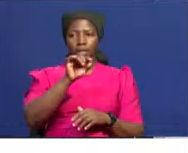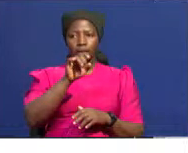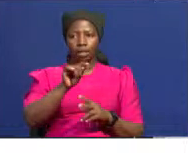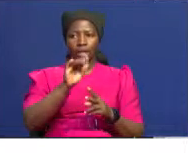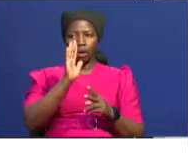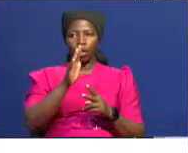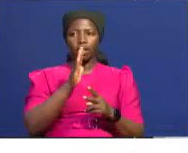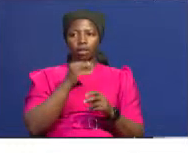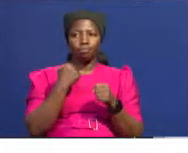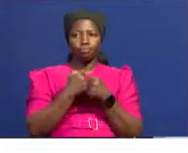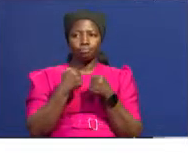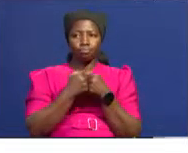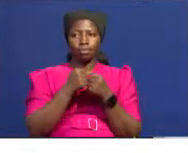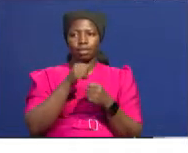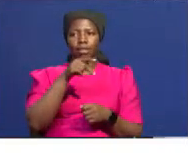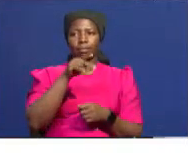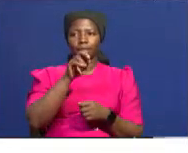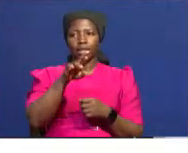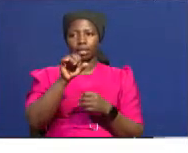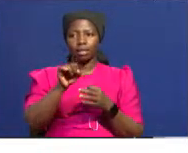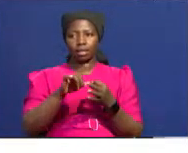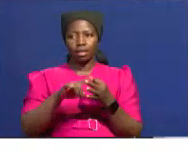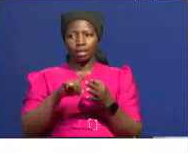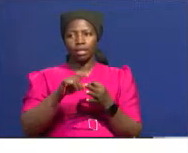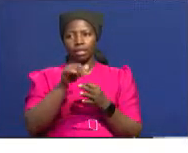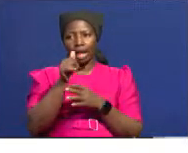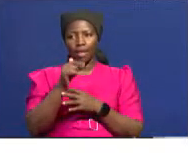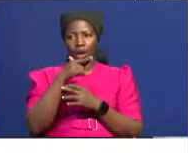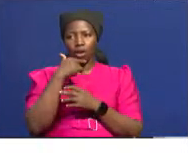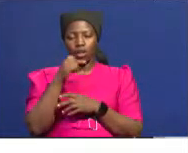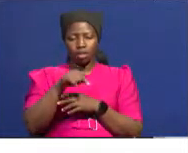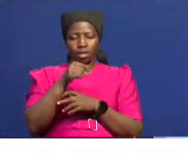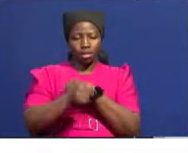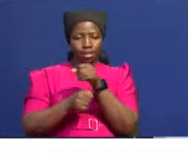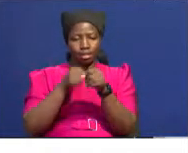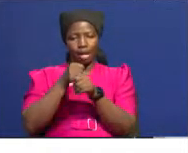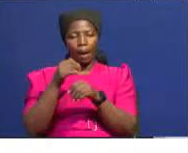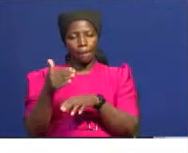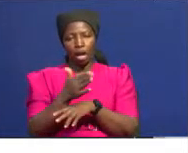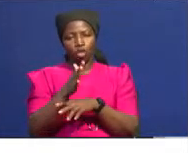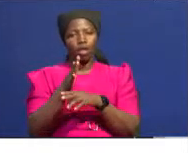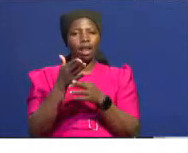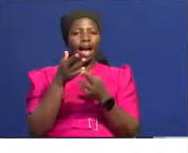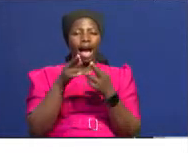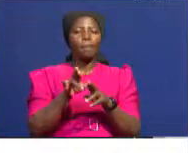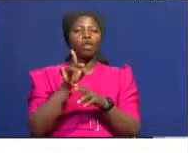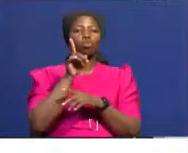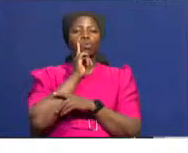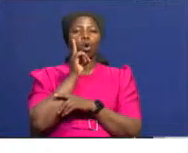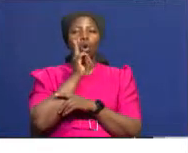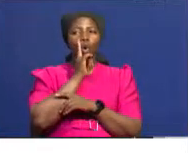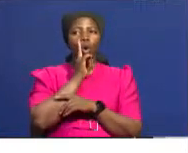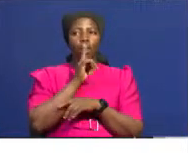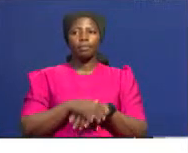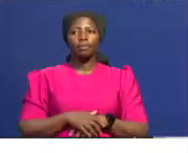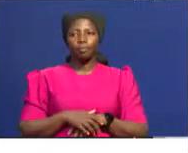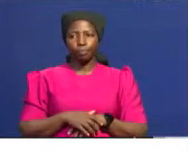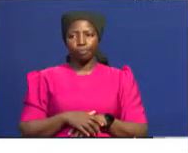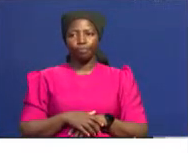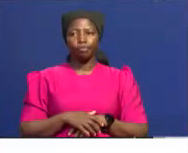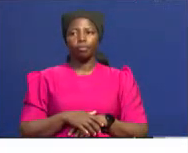in this year's London Marathon slated for Sunday tomorrow. 2022 World Marathon Champion Ethiopia's Kamirat